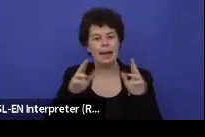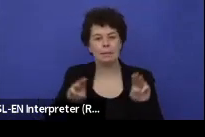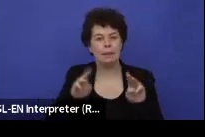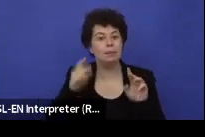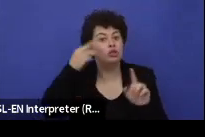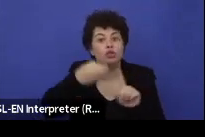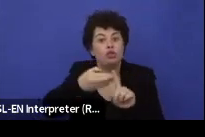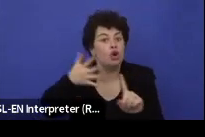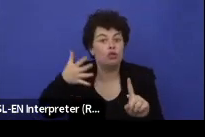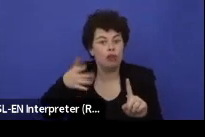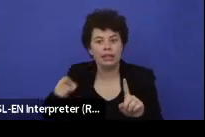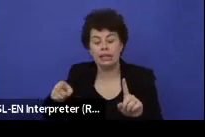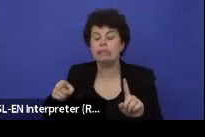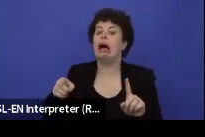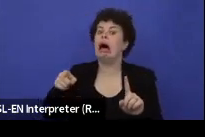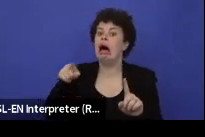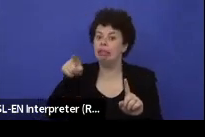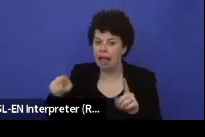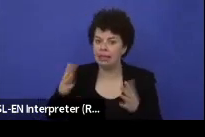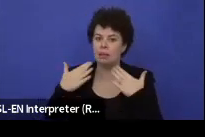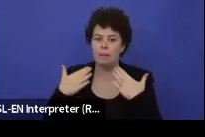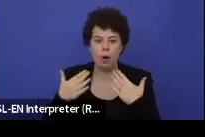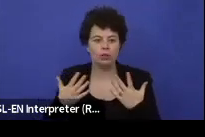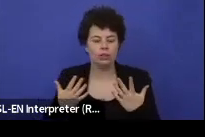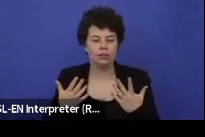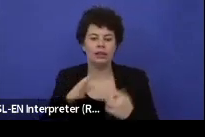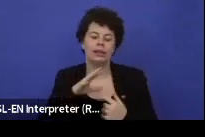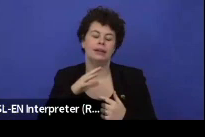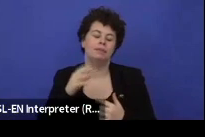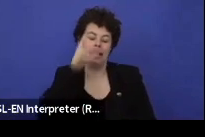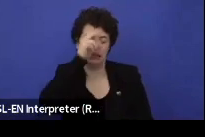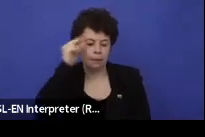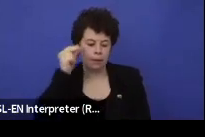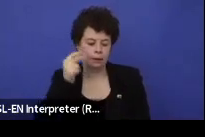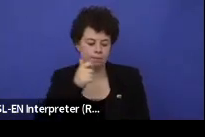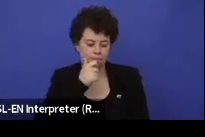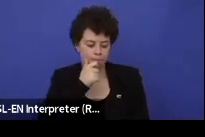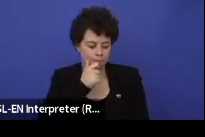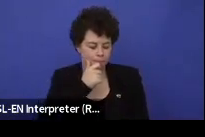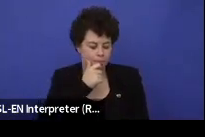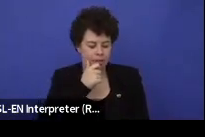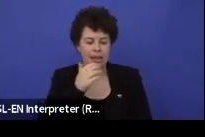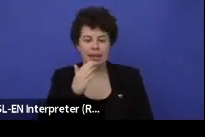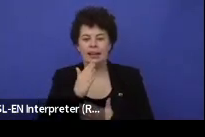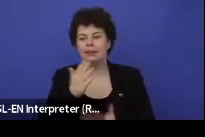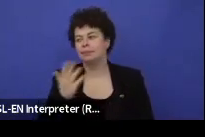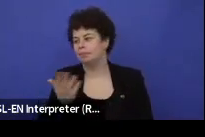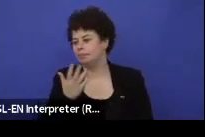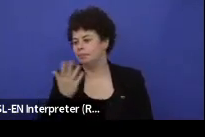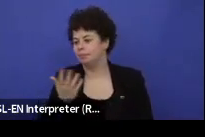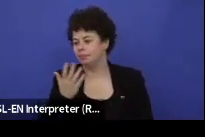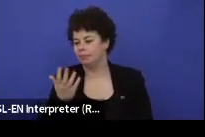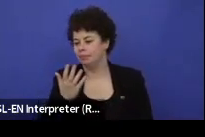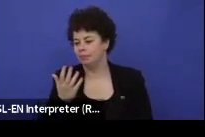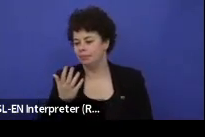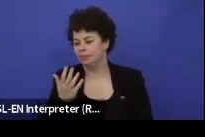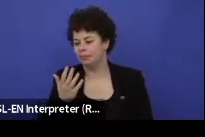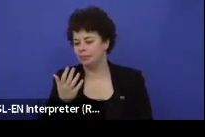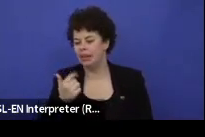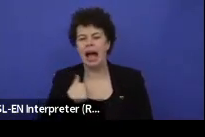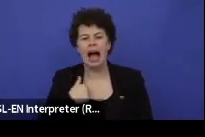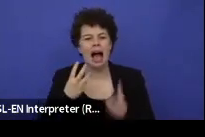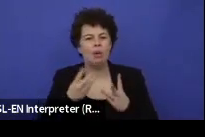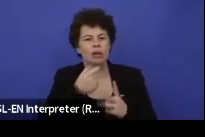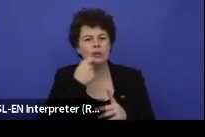are associated with menopause. Particularly, you know, some of the more, well, I'm good to say unusual. I